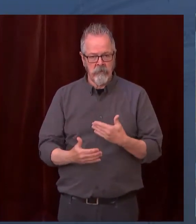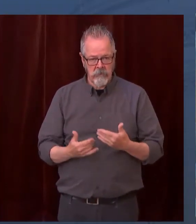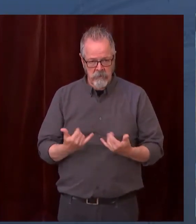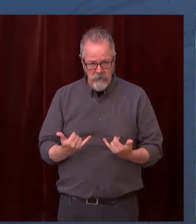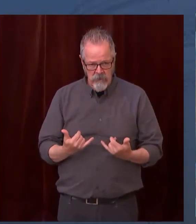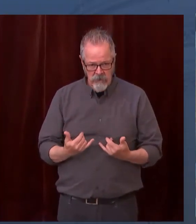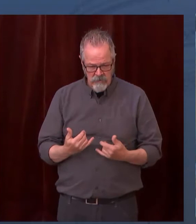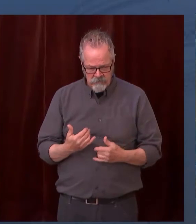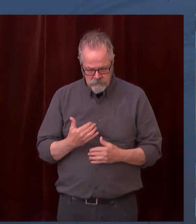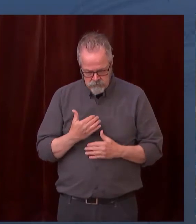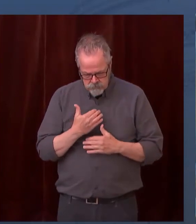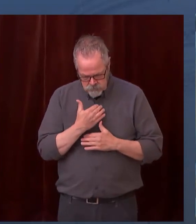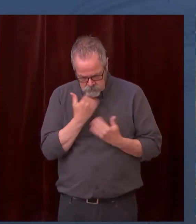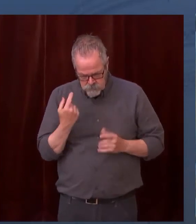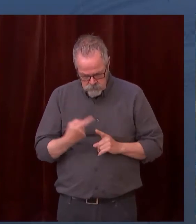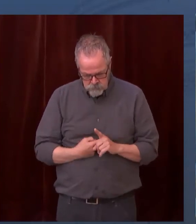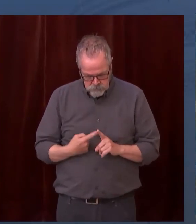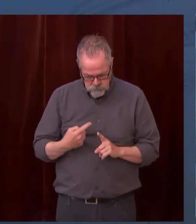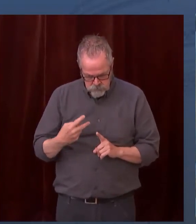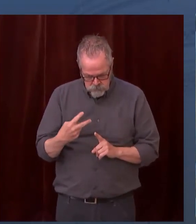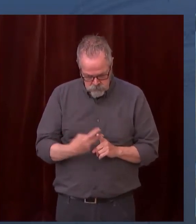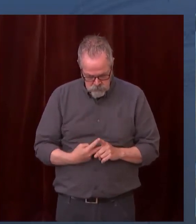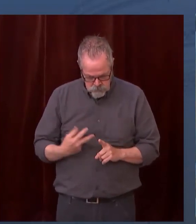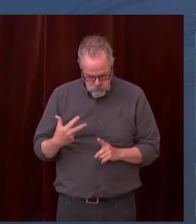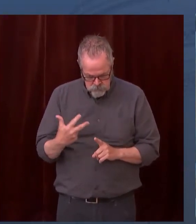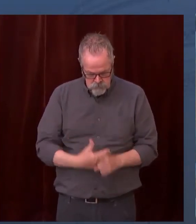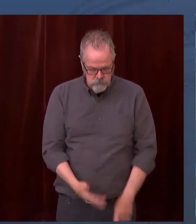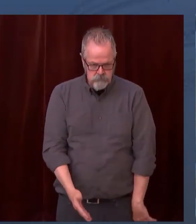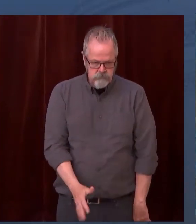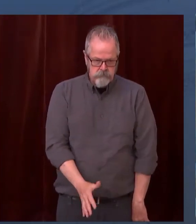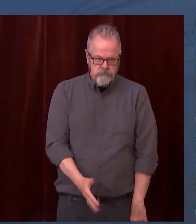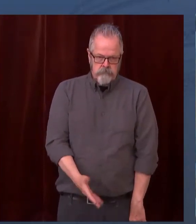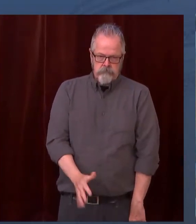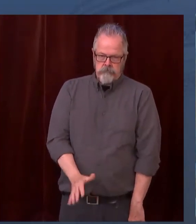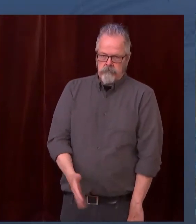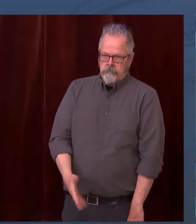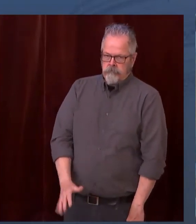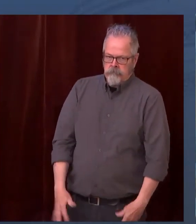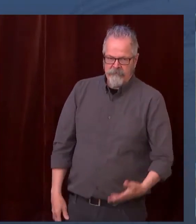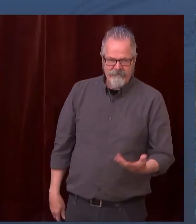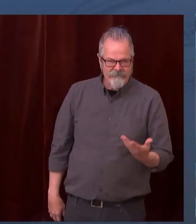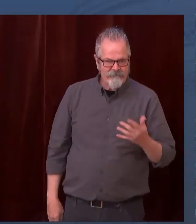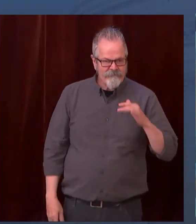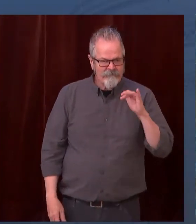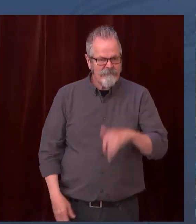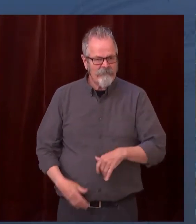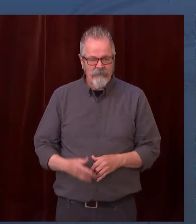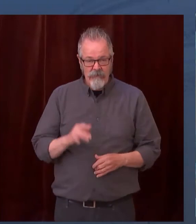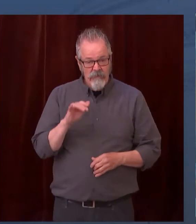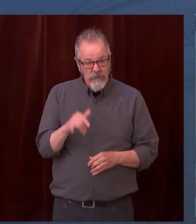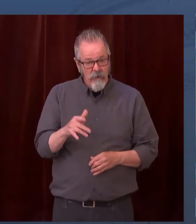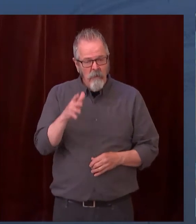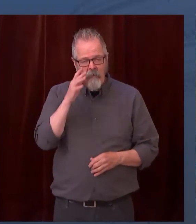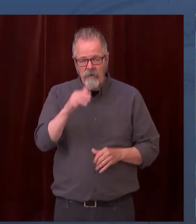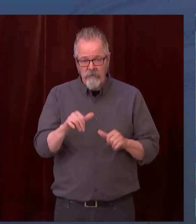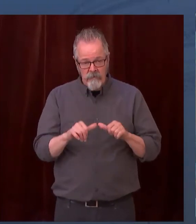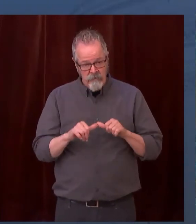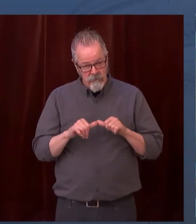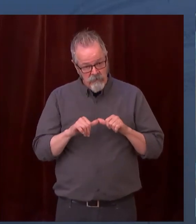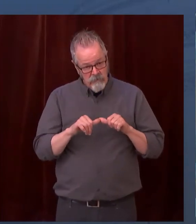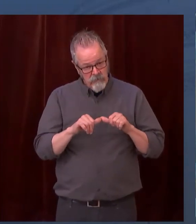own. They're not necessarily our timeline, and we have to remain vigilant. We can do